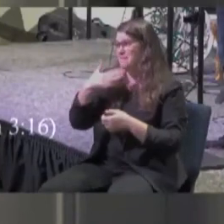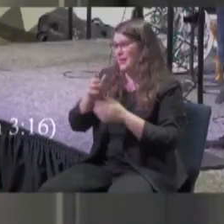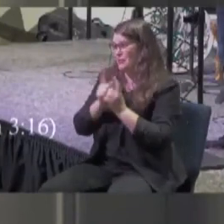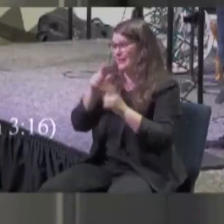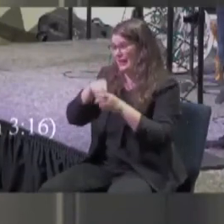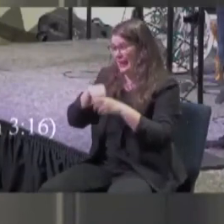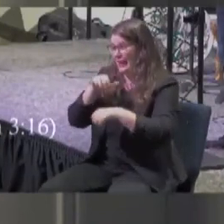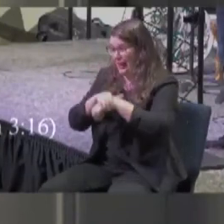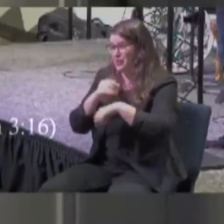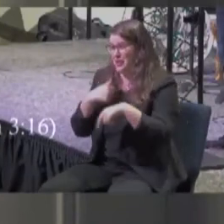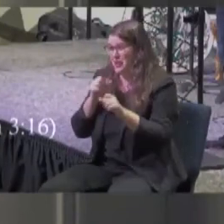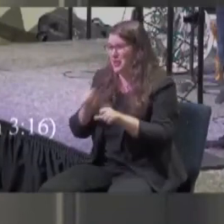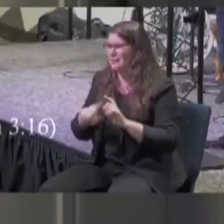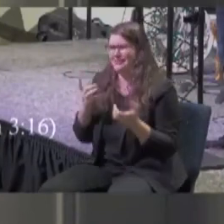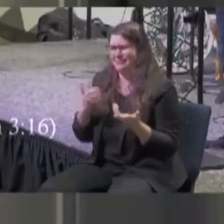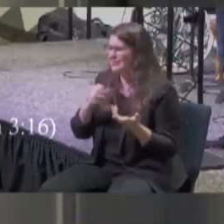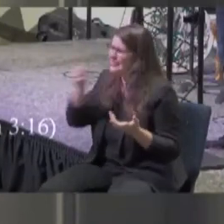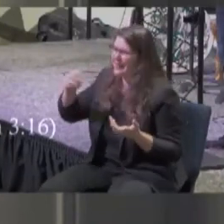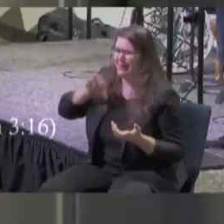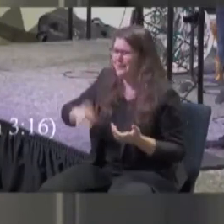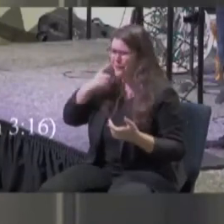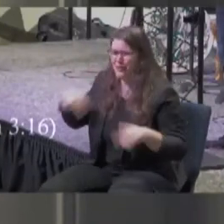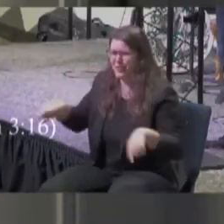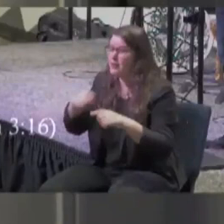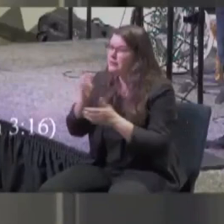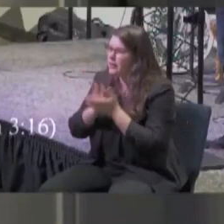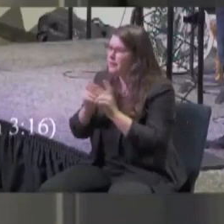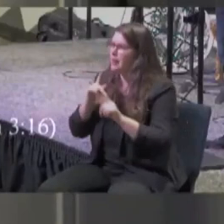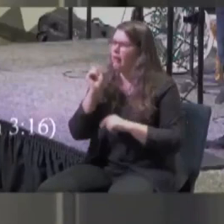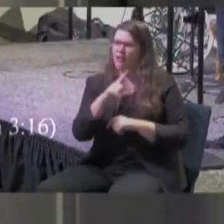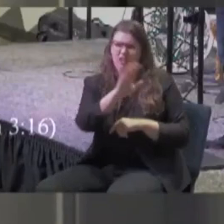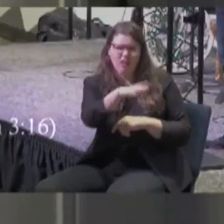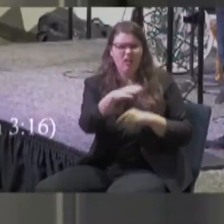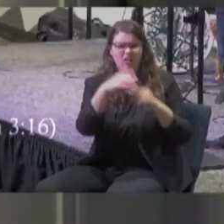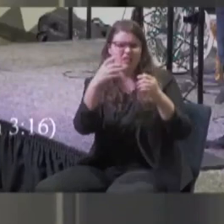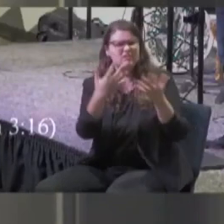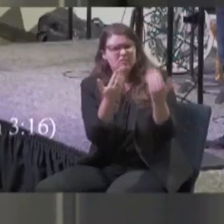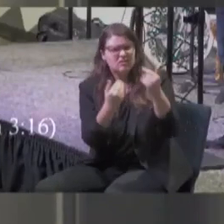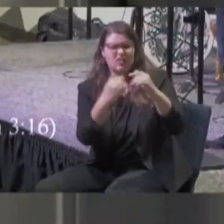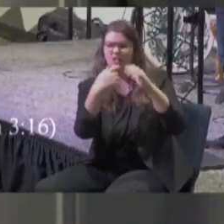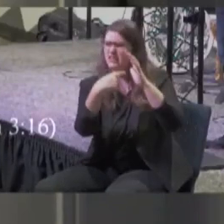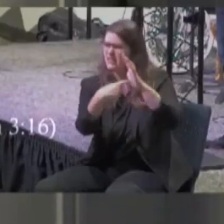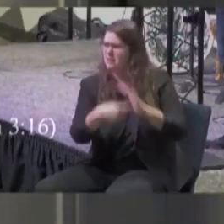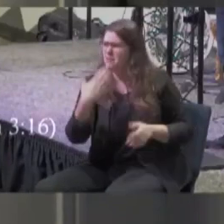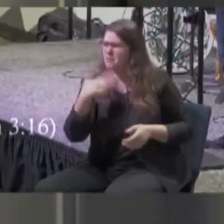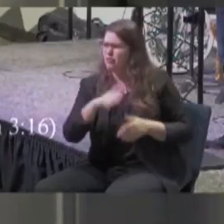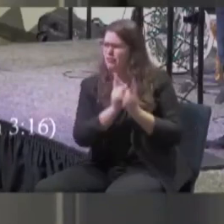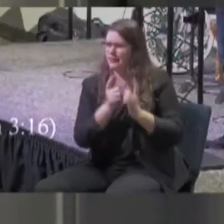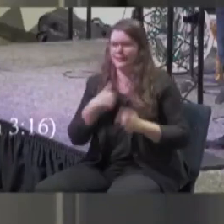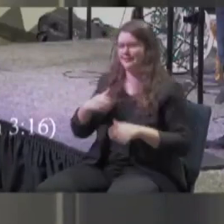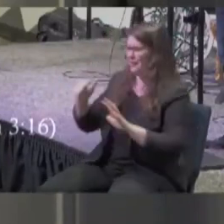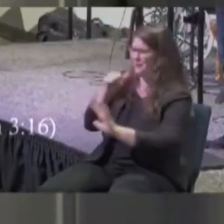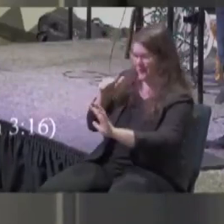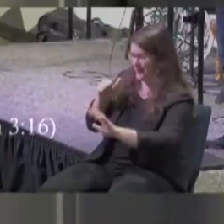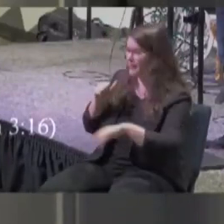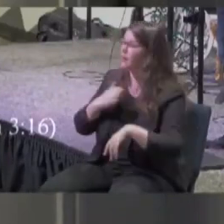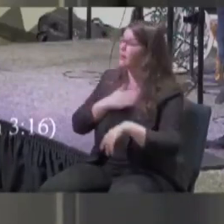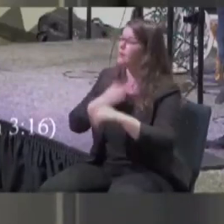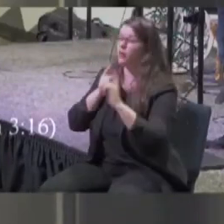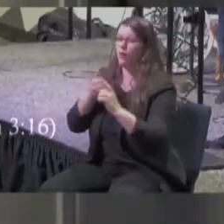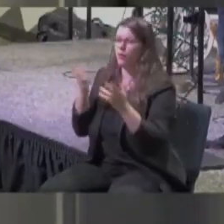English, might not be very helpful to all of us. My hope is instead to inspire us towards something better.